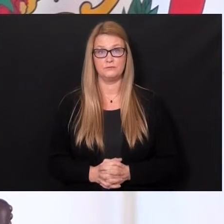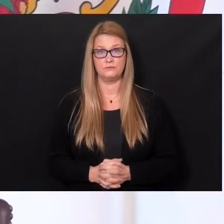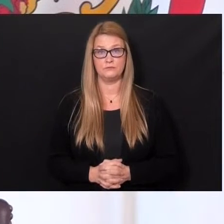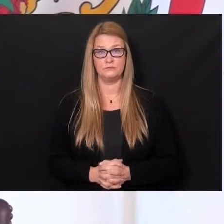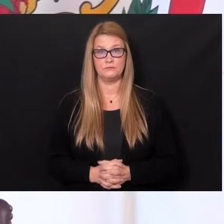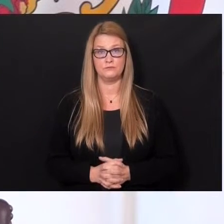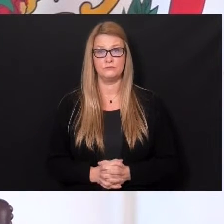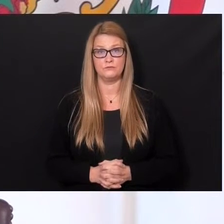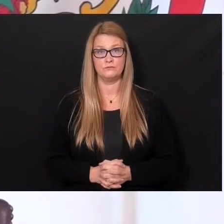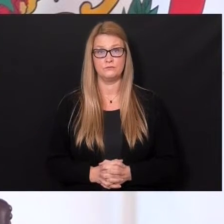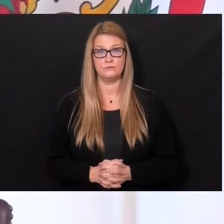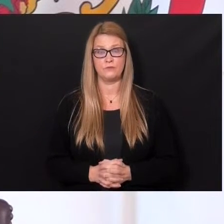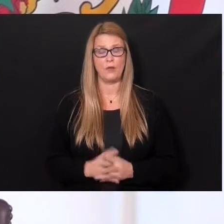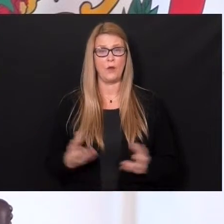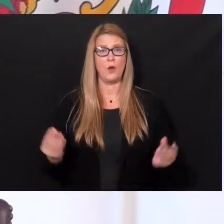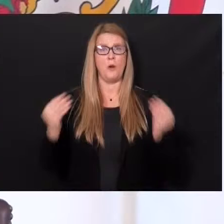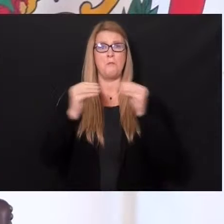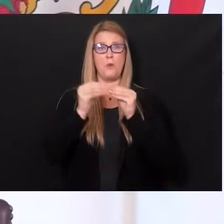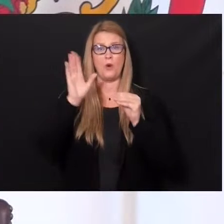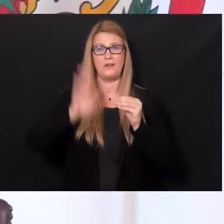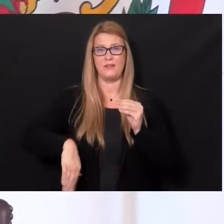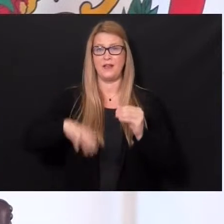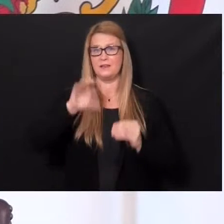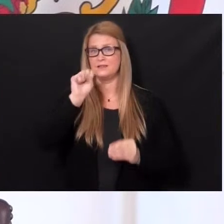More than Sago.